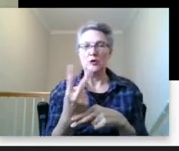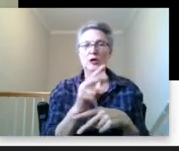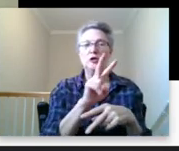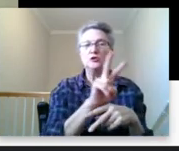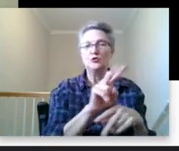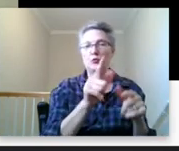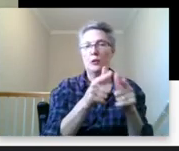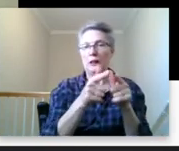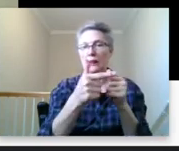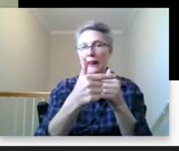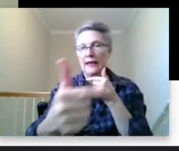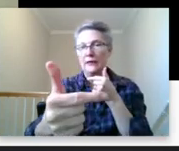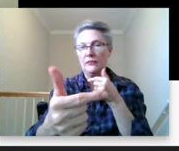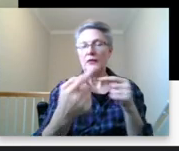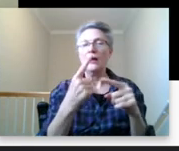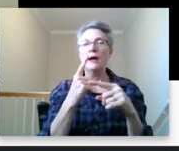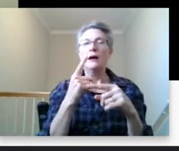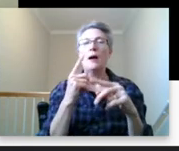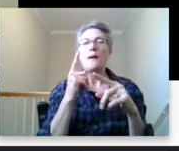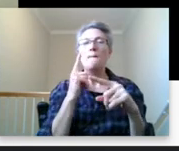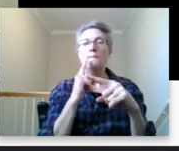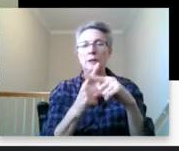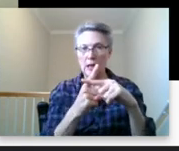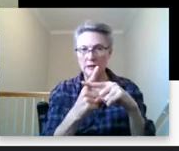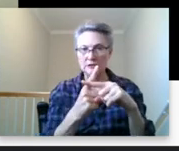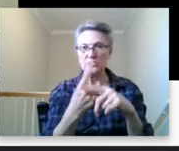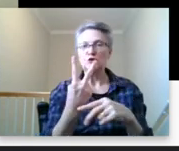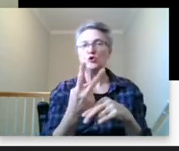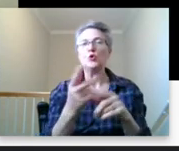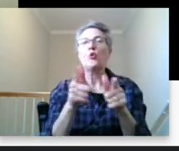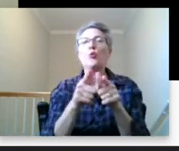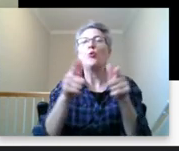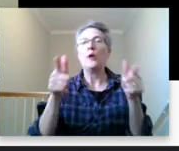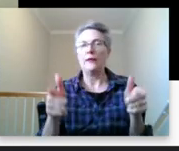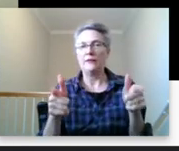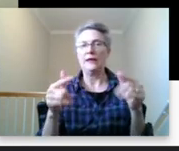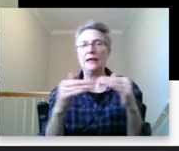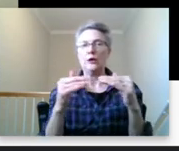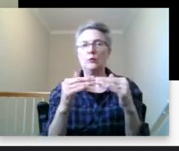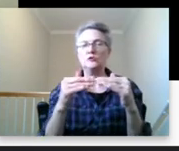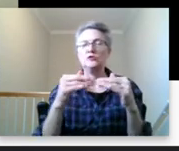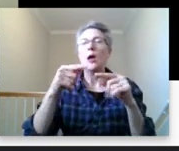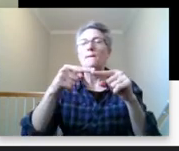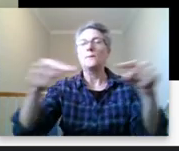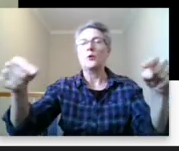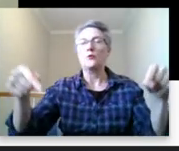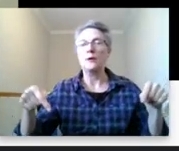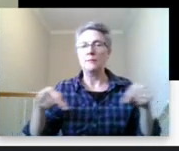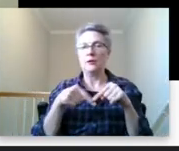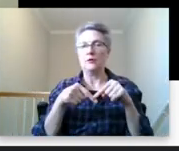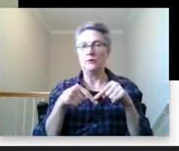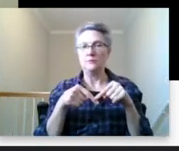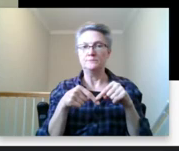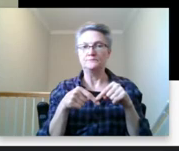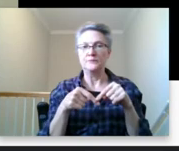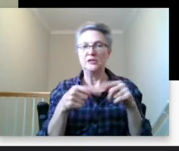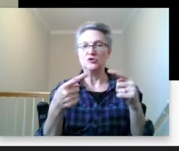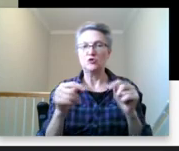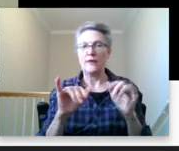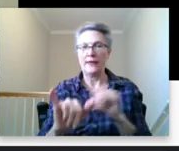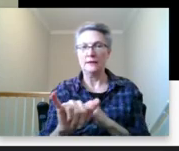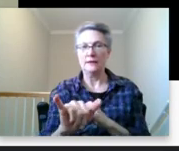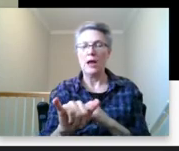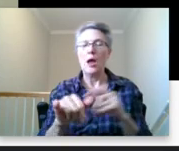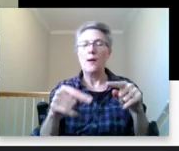times 2 width, or added to 2 width, will give us our perimeter. So let's give this a try. So perimeter